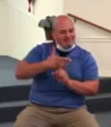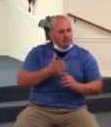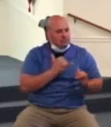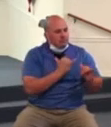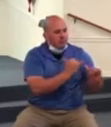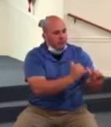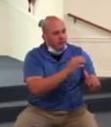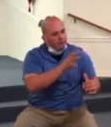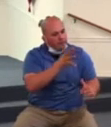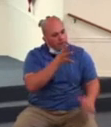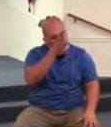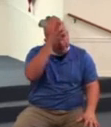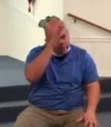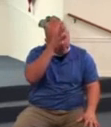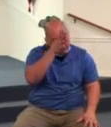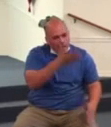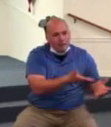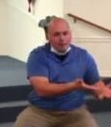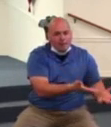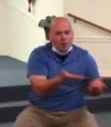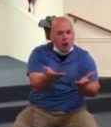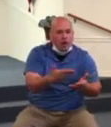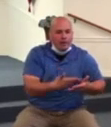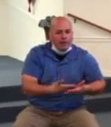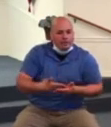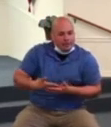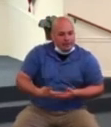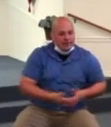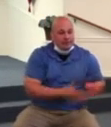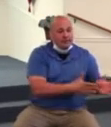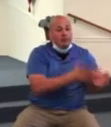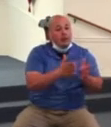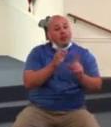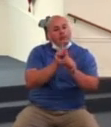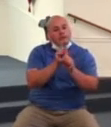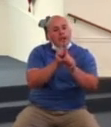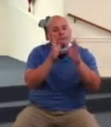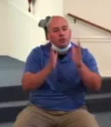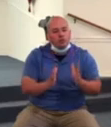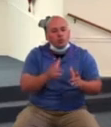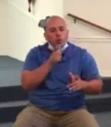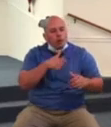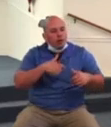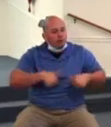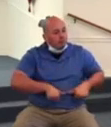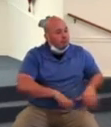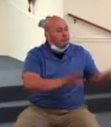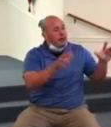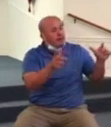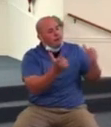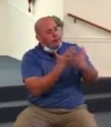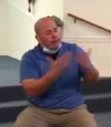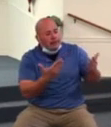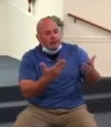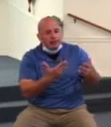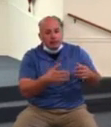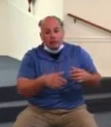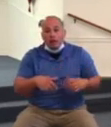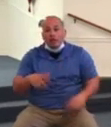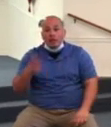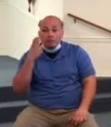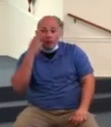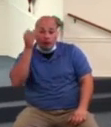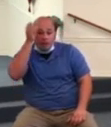Jesus. Help us to be like the disciples who left everything to follow Jesus. Help us to be like the blind man, crying out for your help when we need it, and